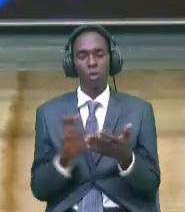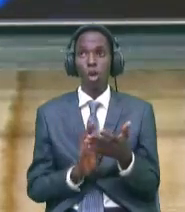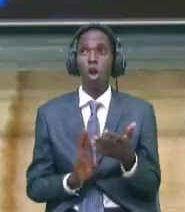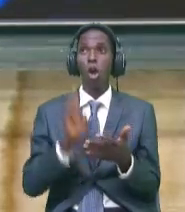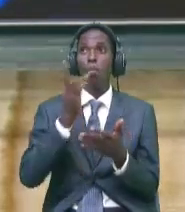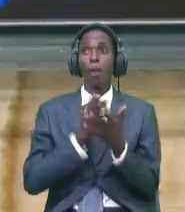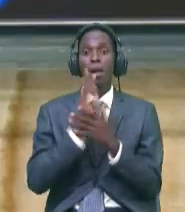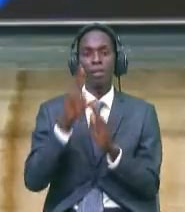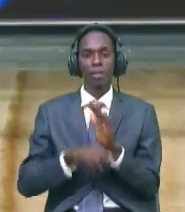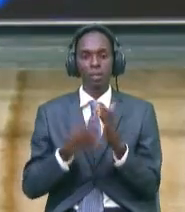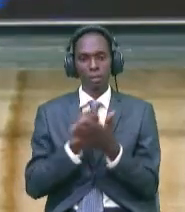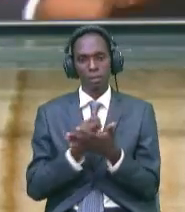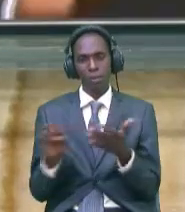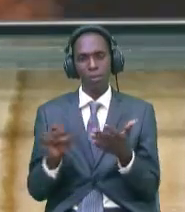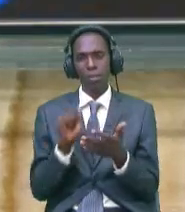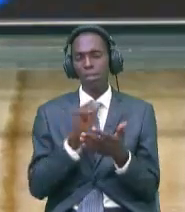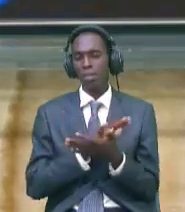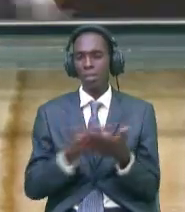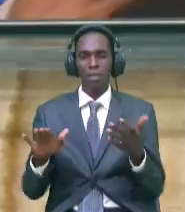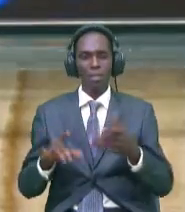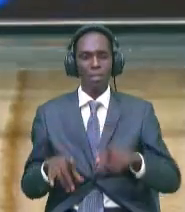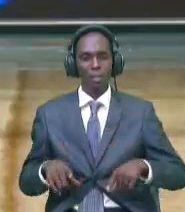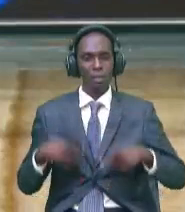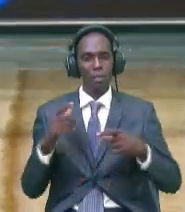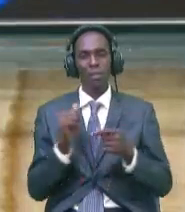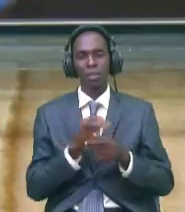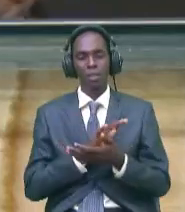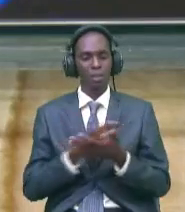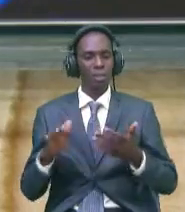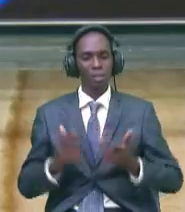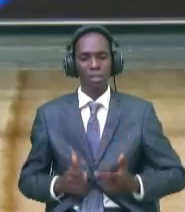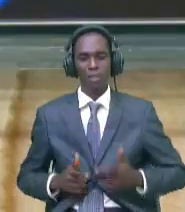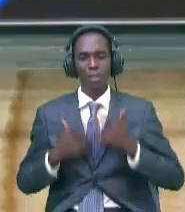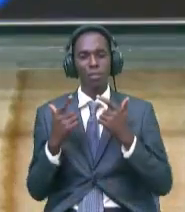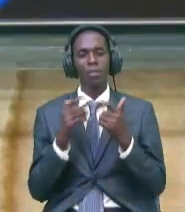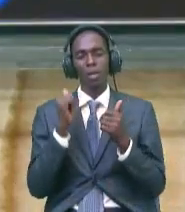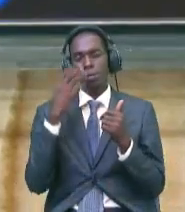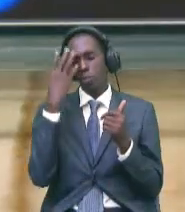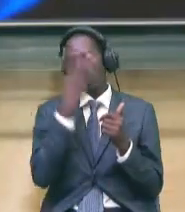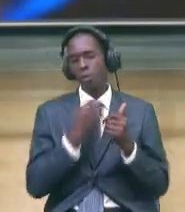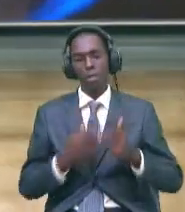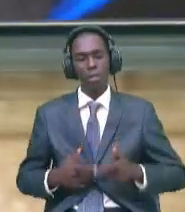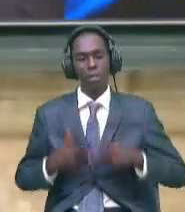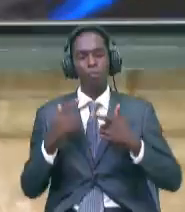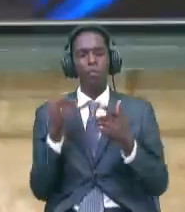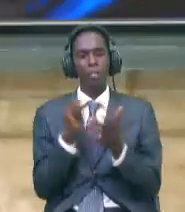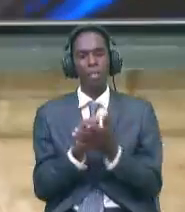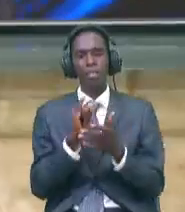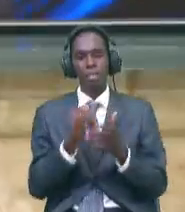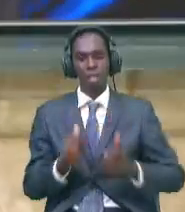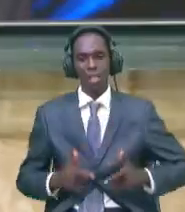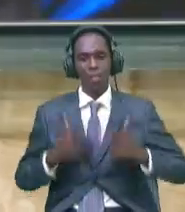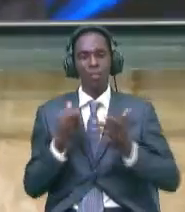Uprightness, saints. A clear life, a clean life, a beautiful life, a life that is